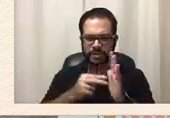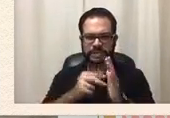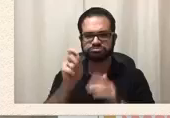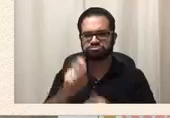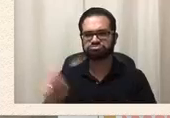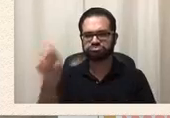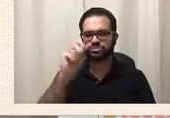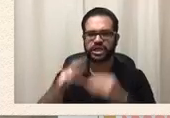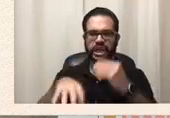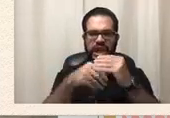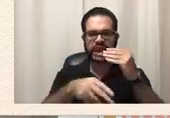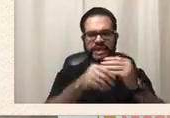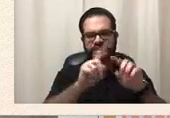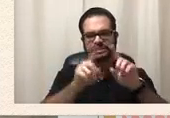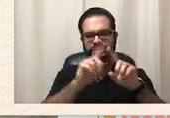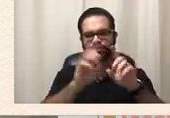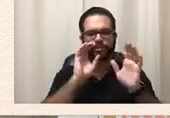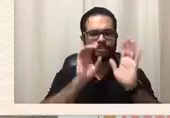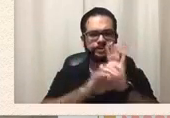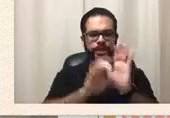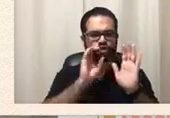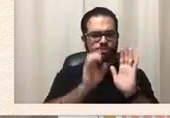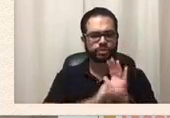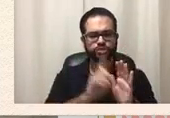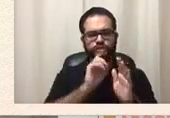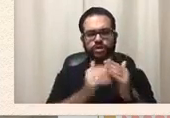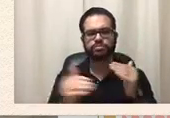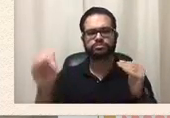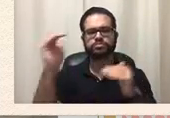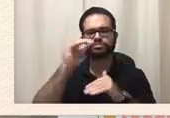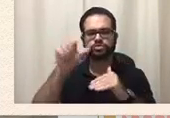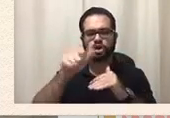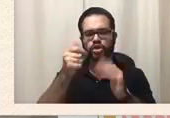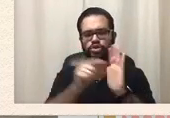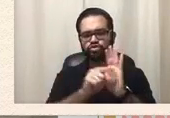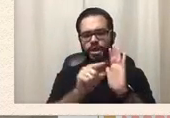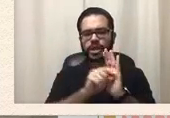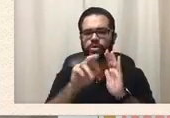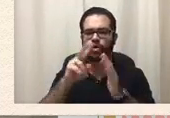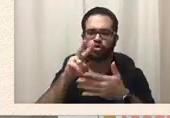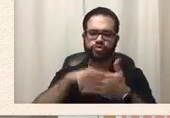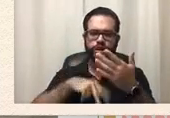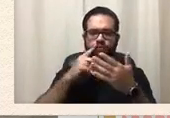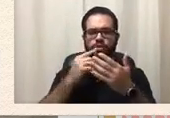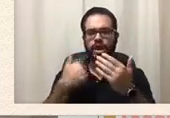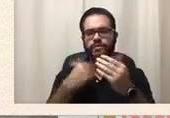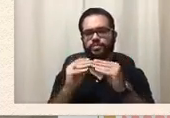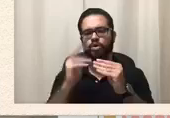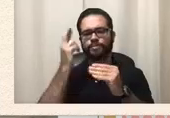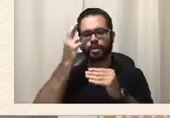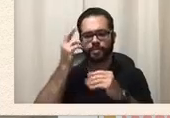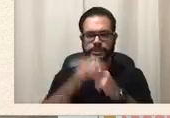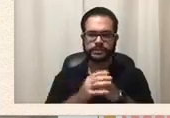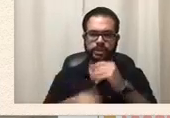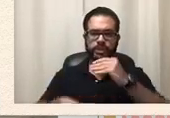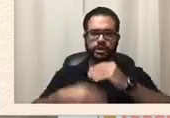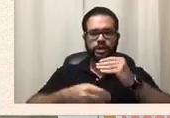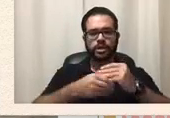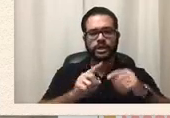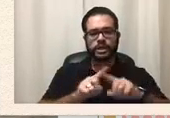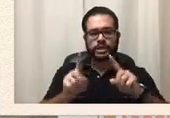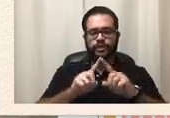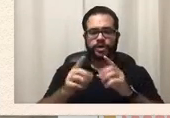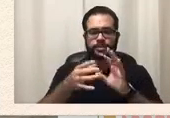organizers for your higher grades or readers to give them more purpose. You can put different passages or interest them, little